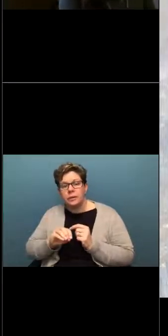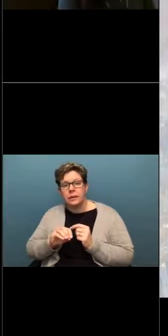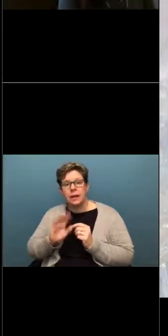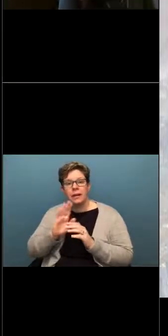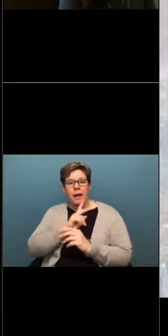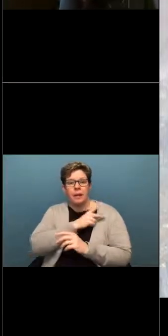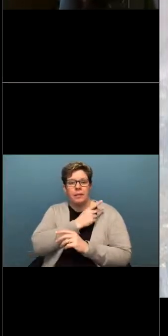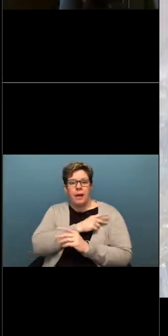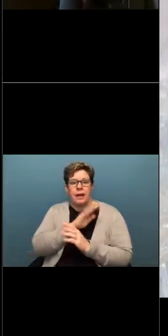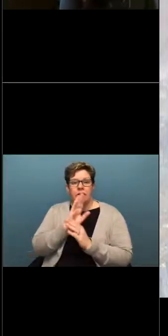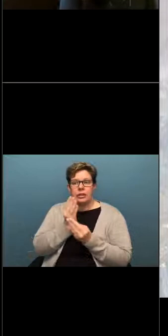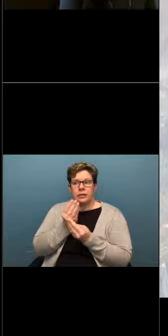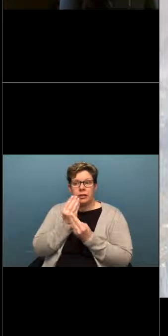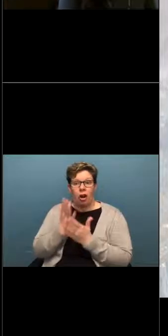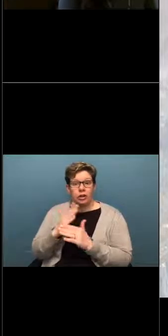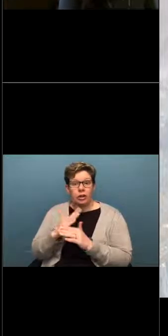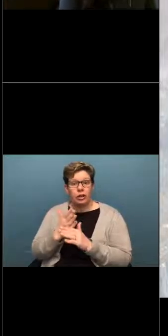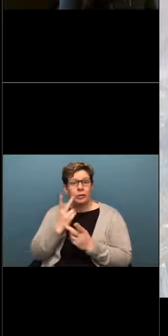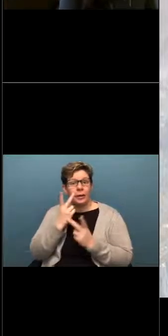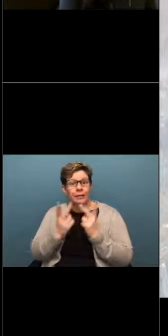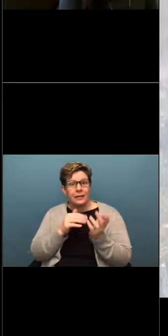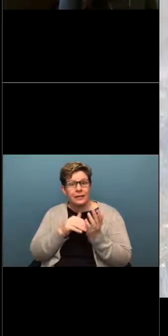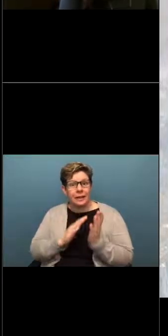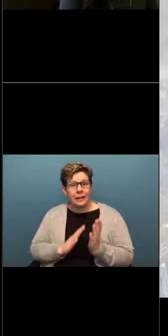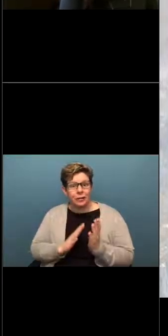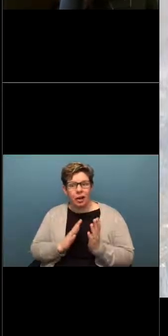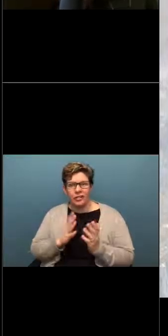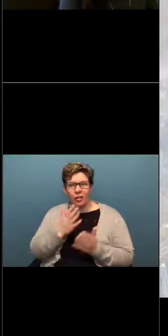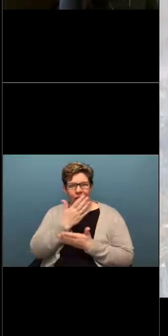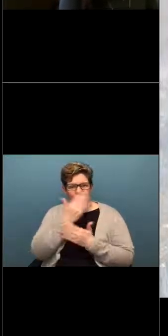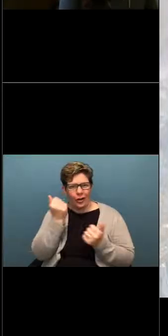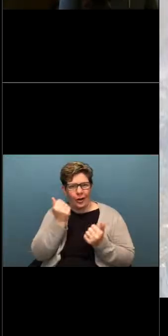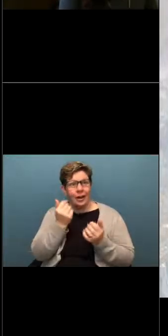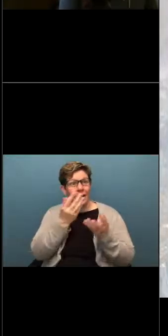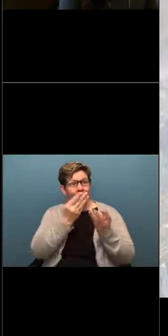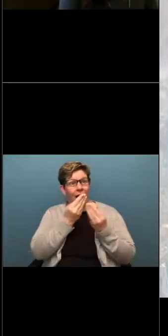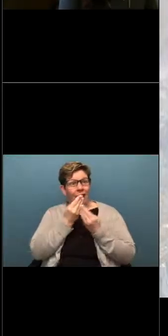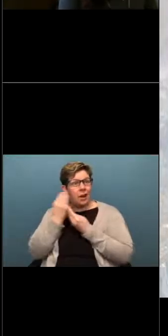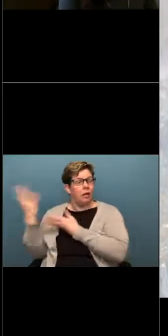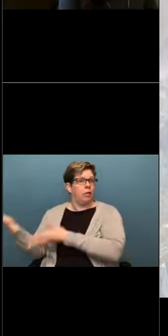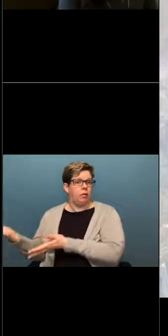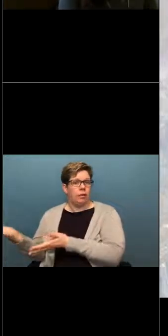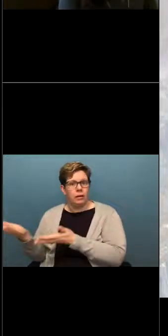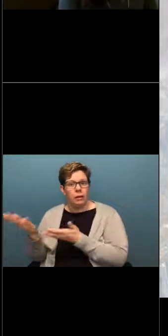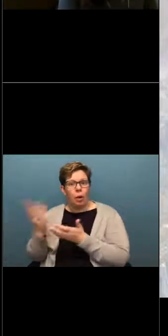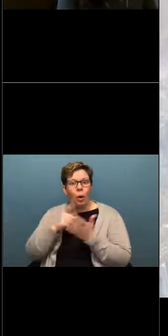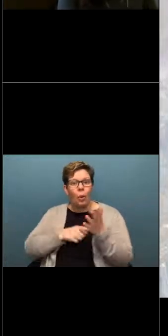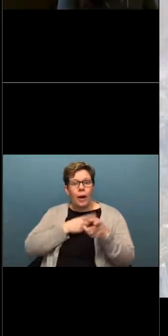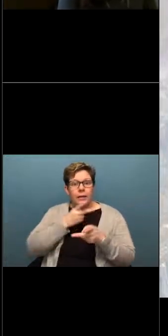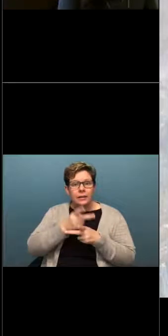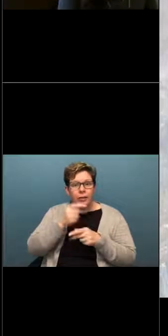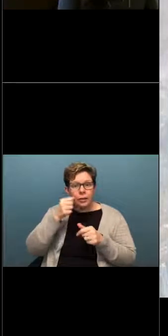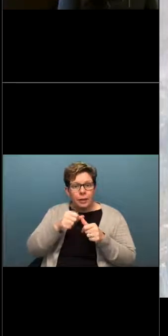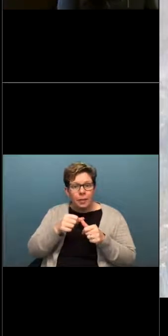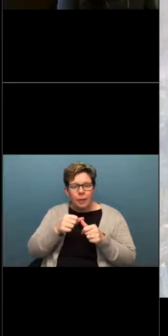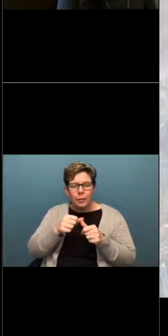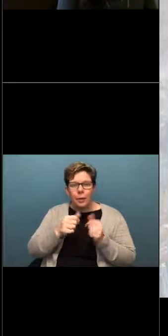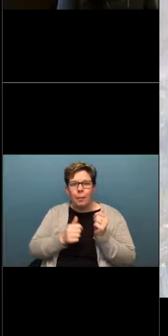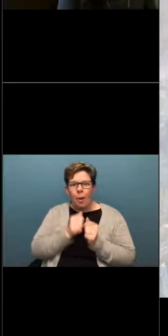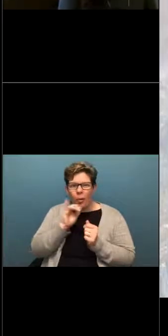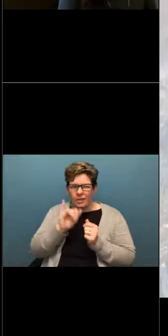is forgotten immediately. And only half of what information is retained correctly.